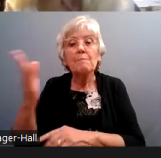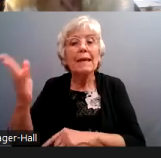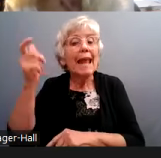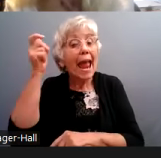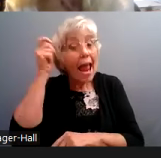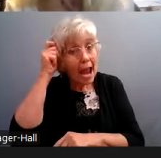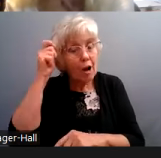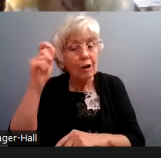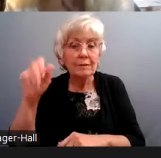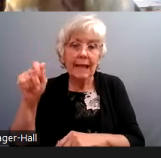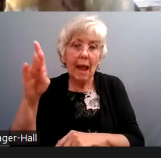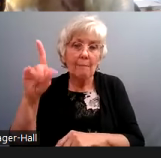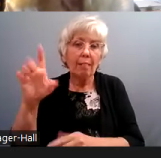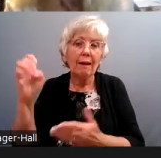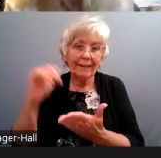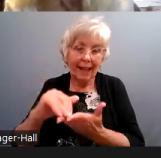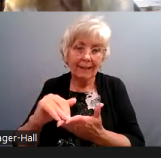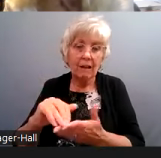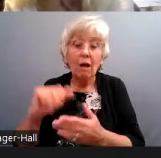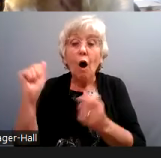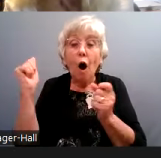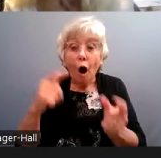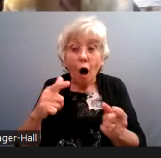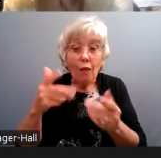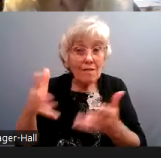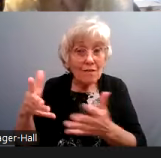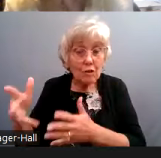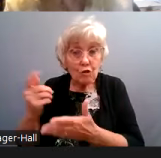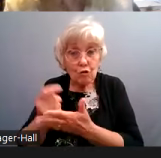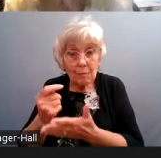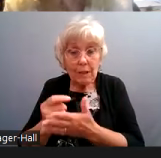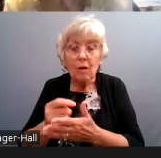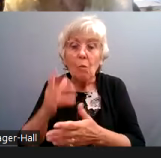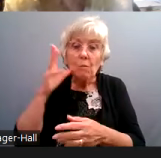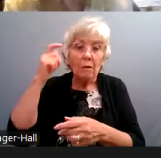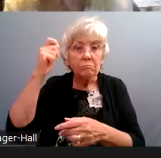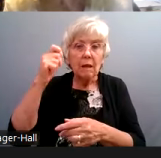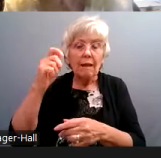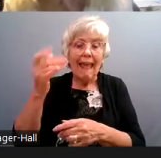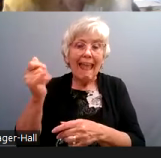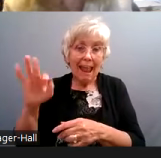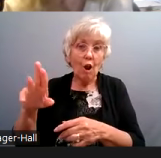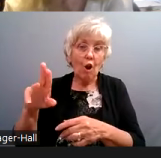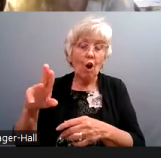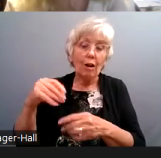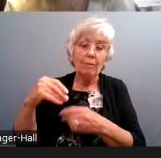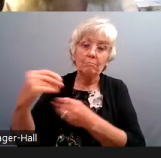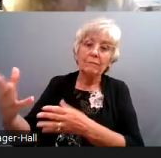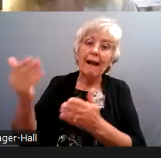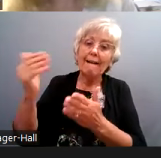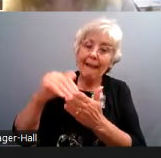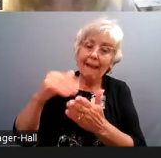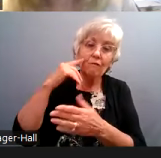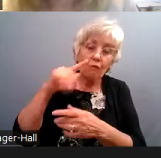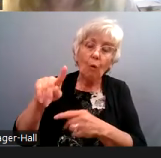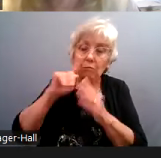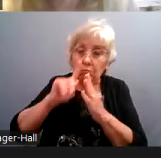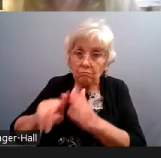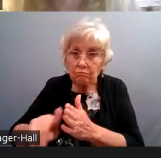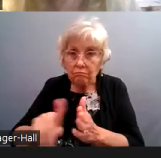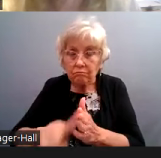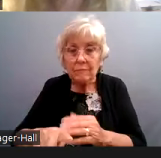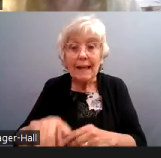So everybody who finishes the treatment, we're going to submit hair samples for that ringworm PCR. And as long as